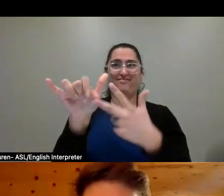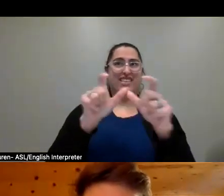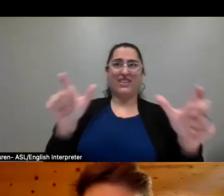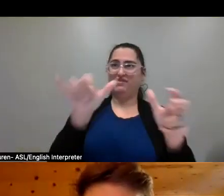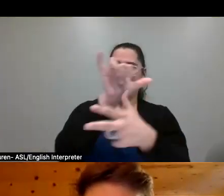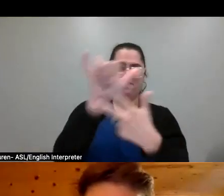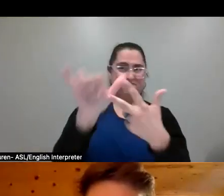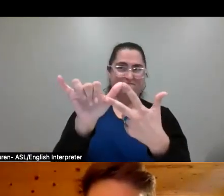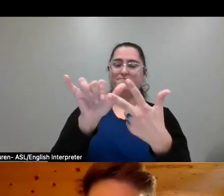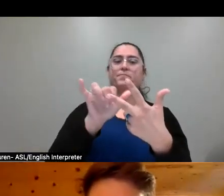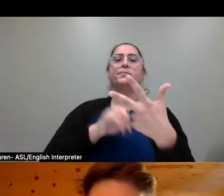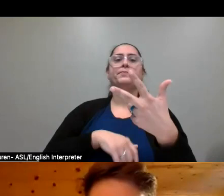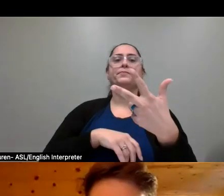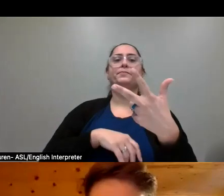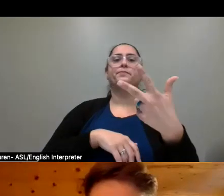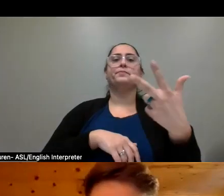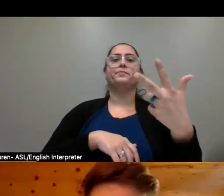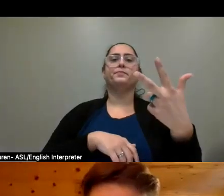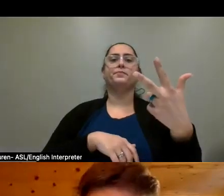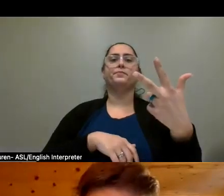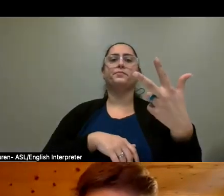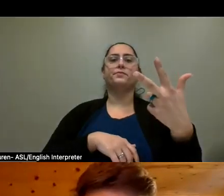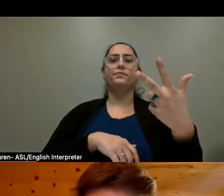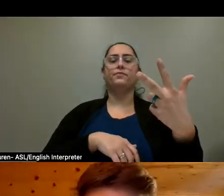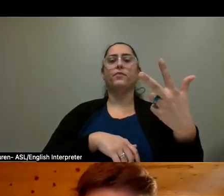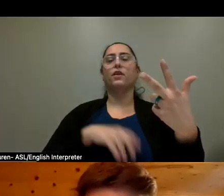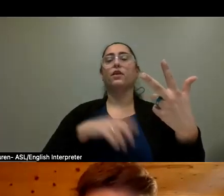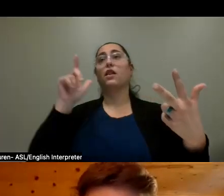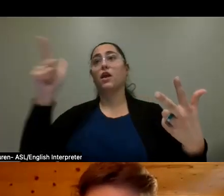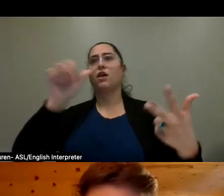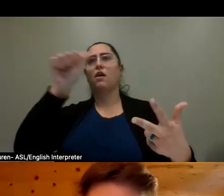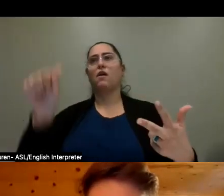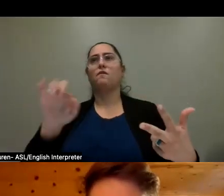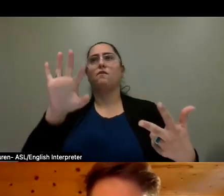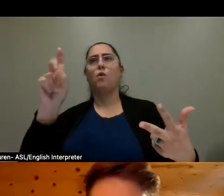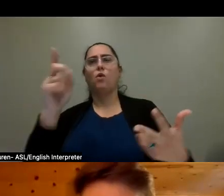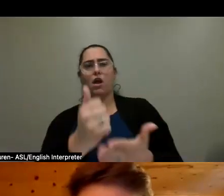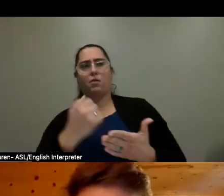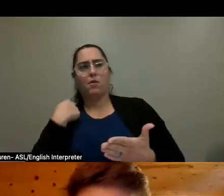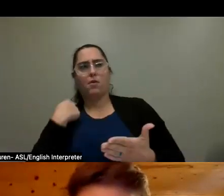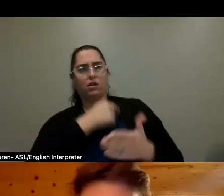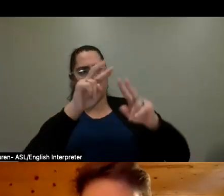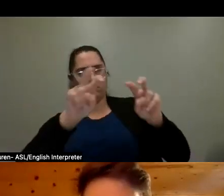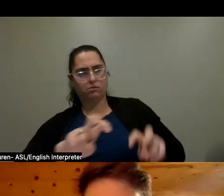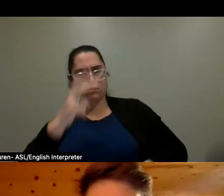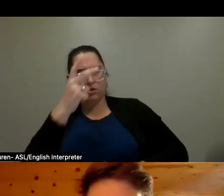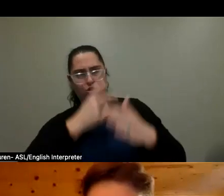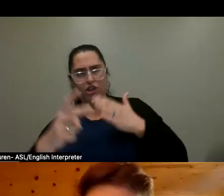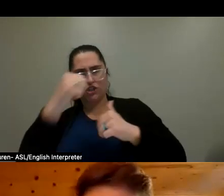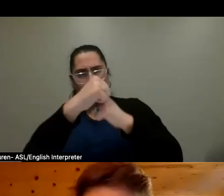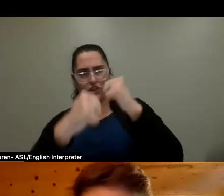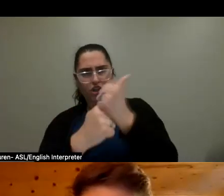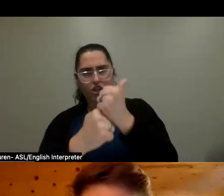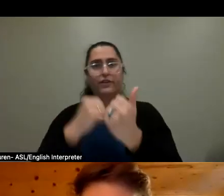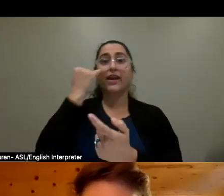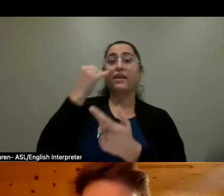introduced initially, and then we can use AlphaFold to predict the structure and impose some losses. So for example, ask the